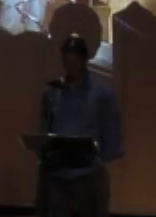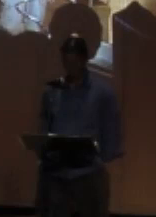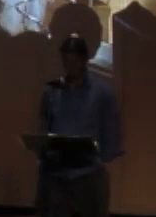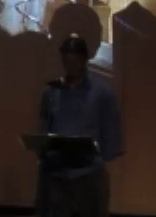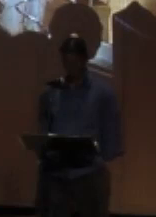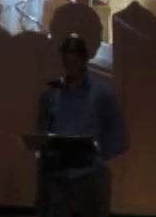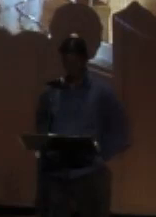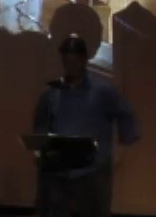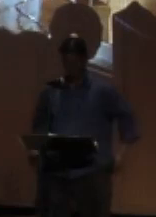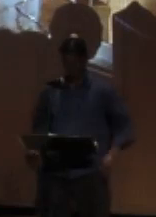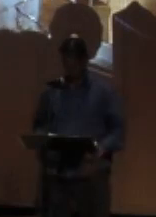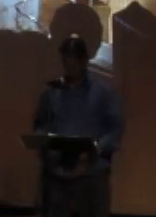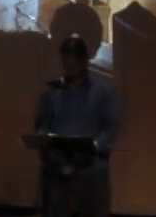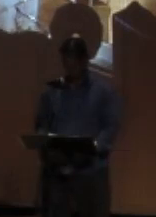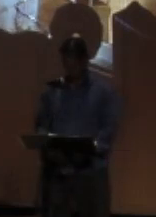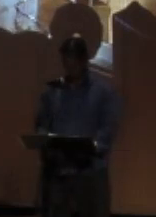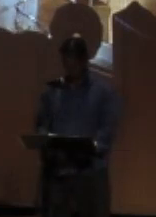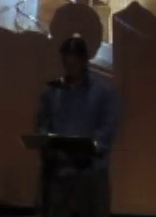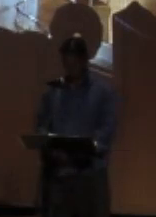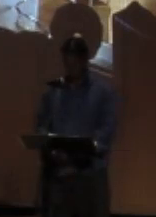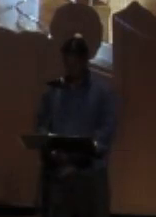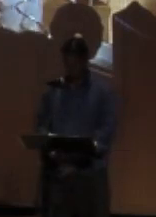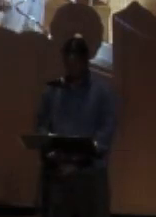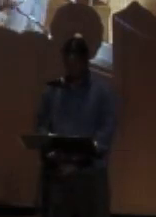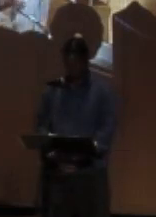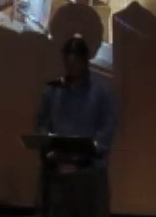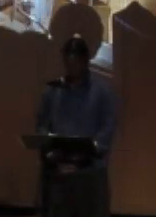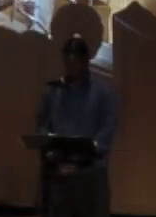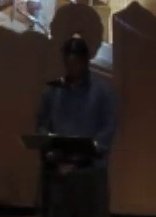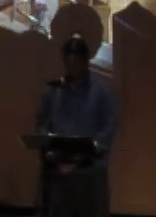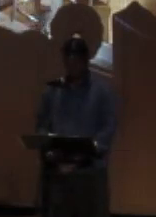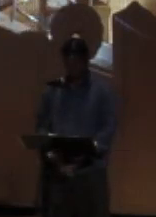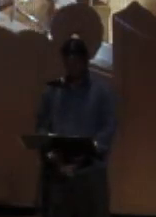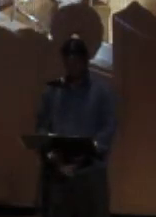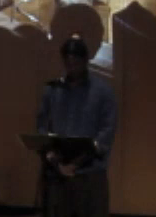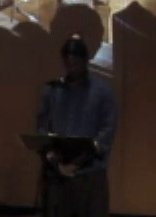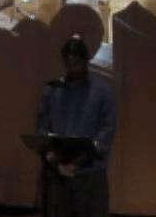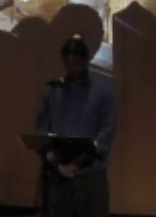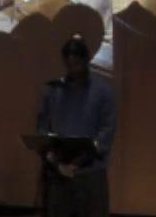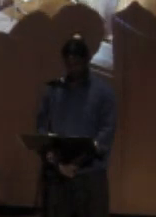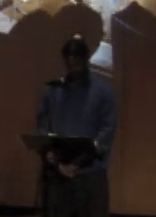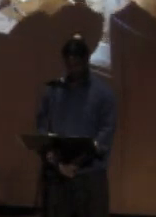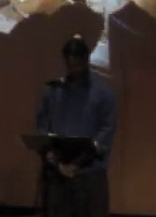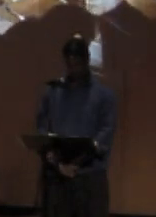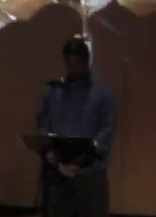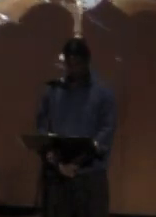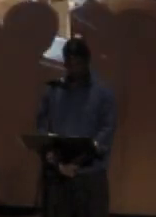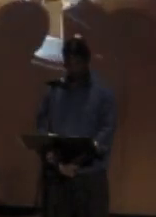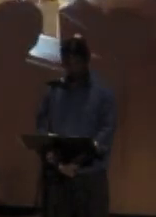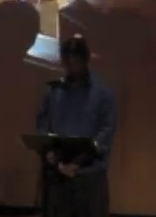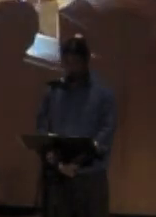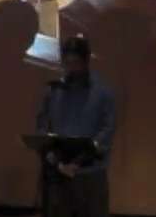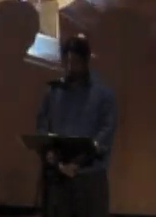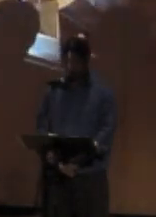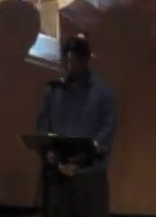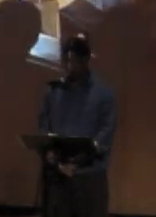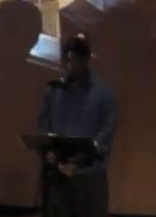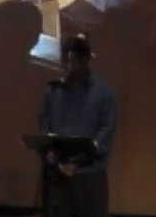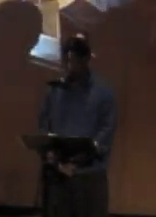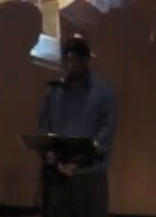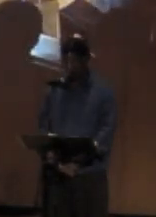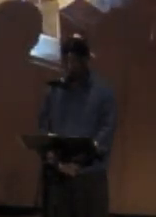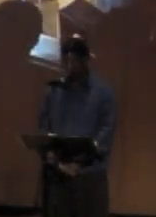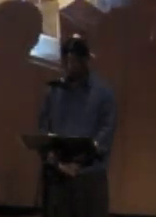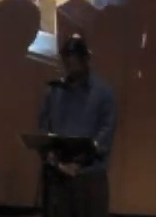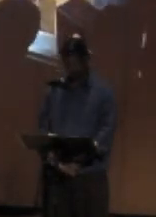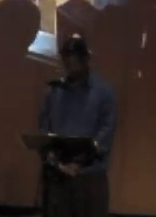floor and stands looking at Basta after a while they walk toward each other hug each other stand there holding each other tight release each other and go